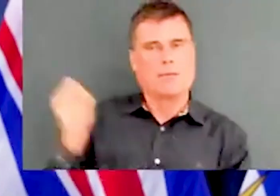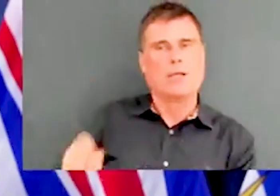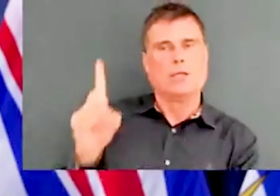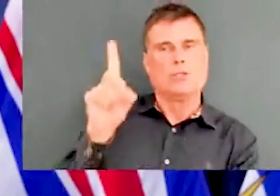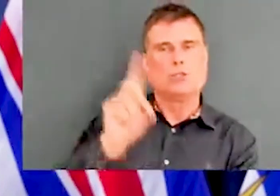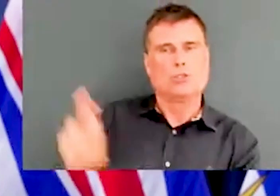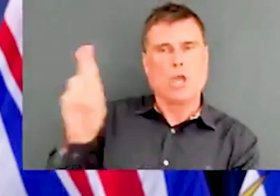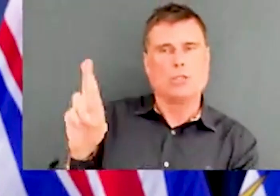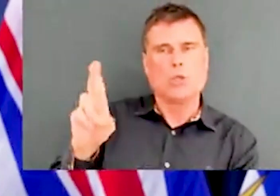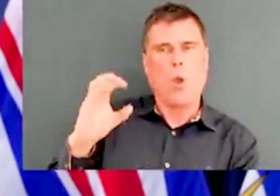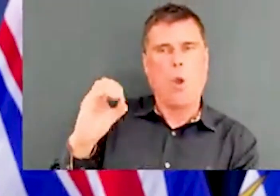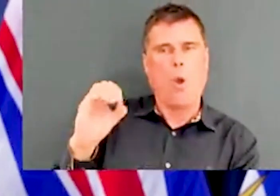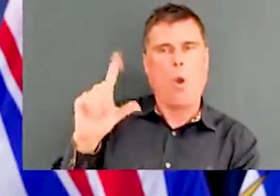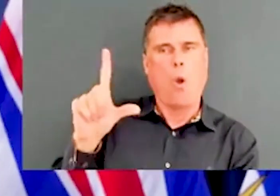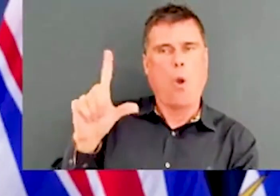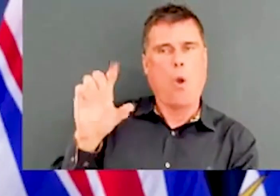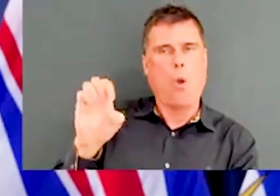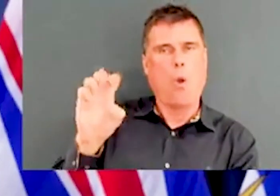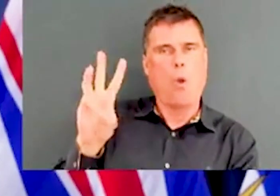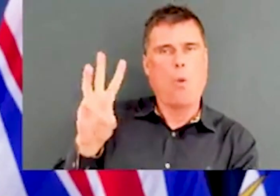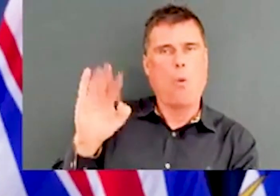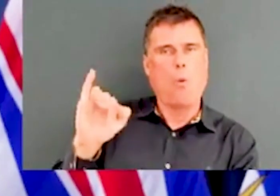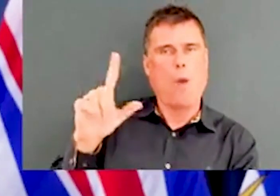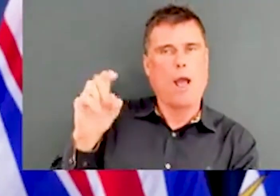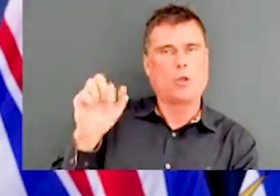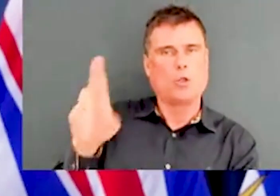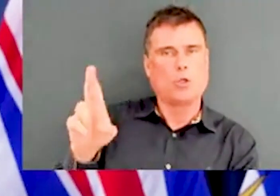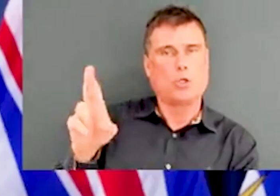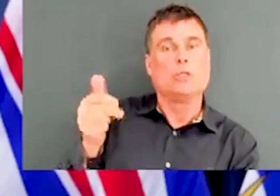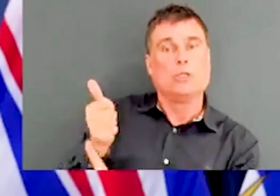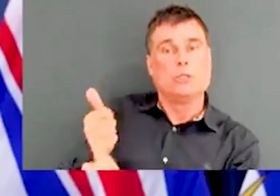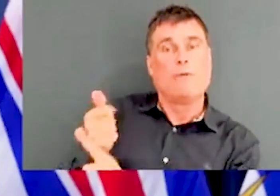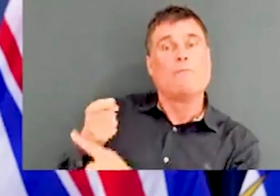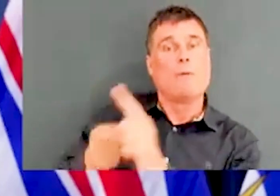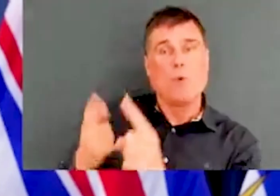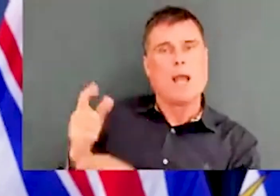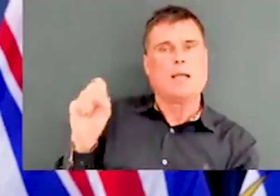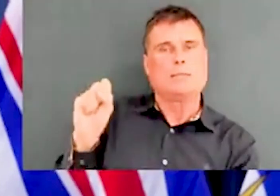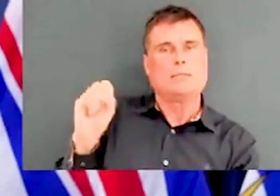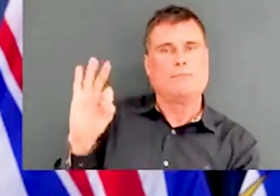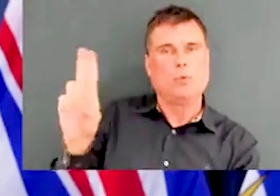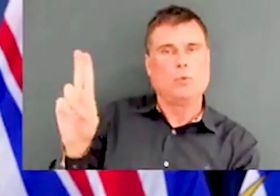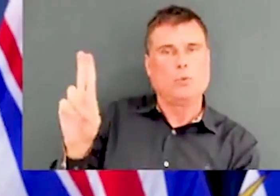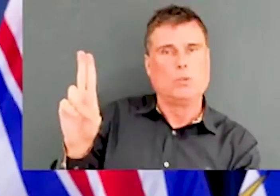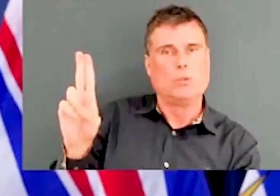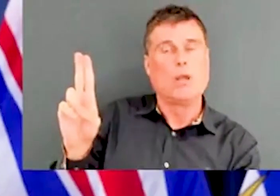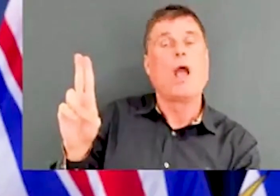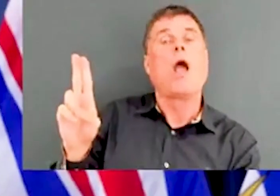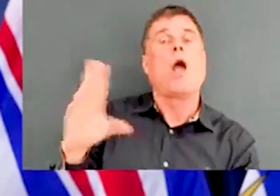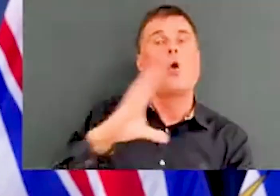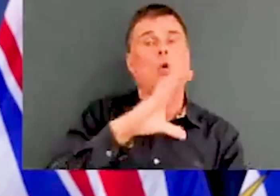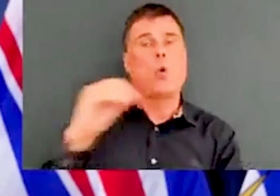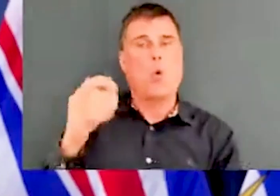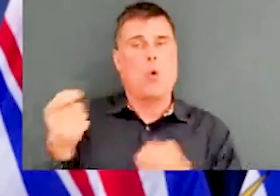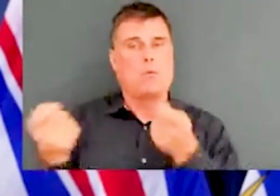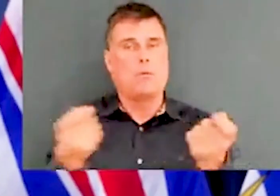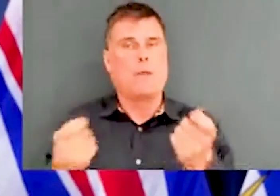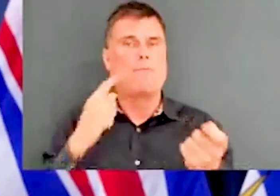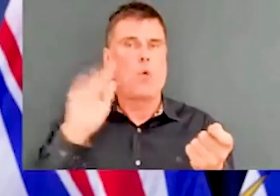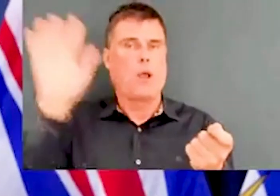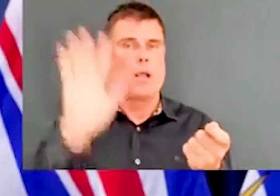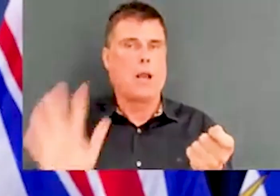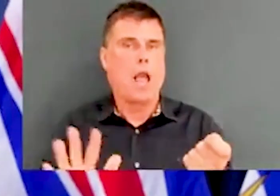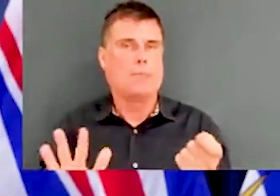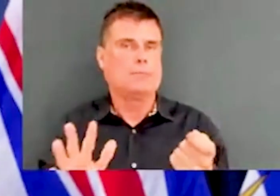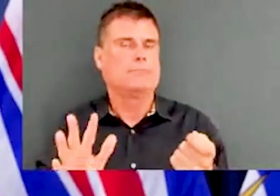the co-chair of the Climate Solutions Council appointed by the Minister of Energy, or Minister of Environment and Climate